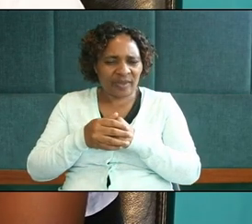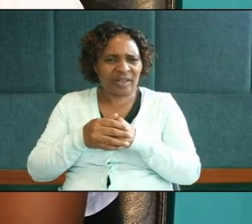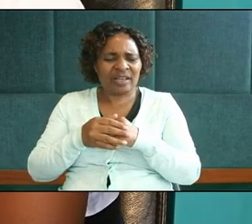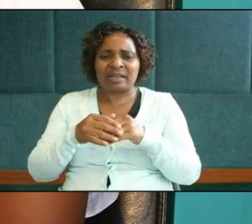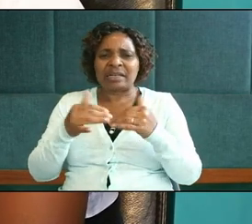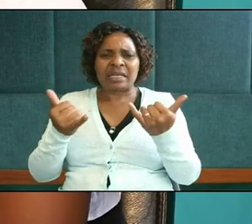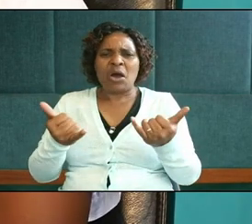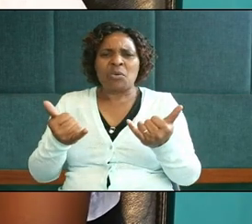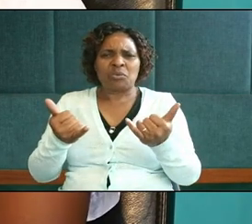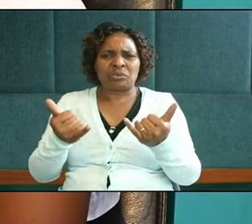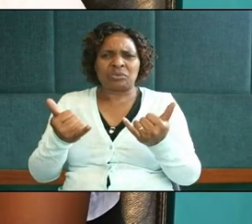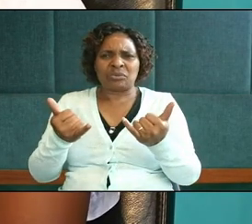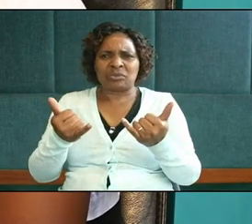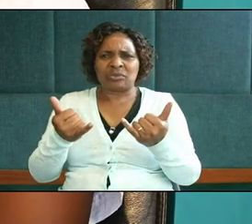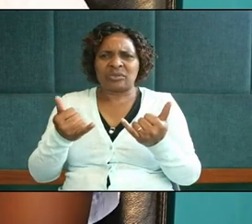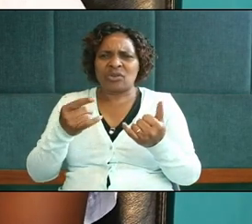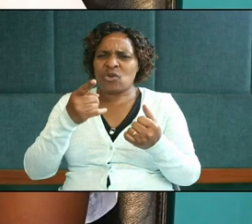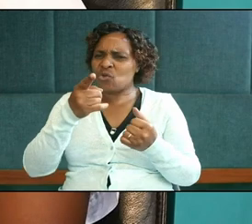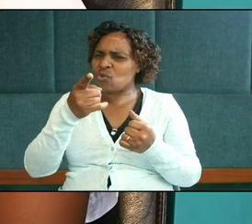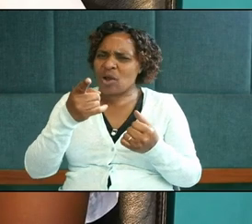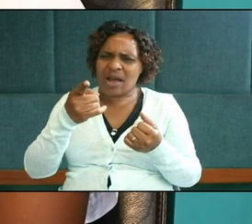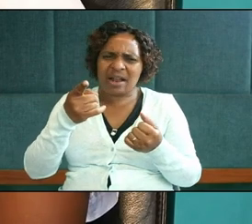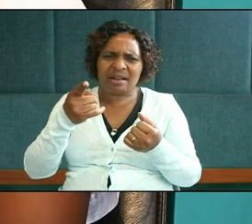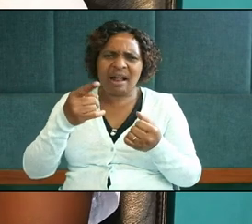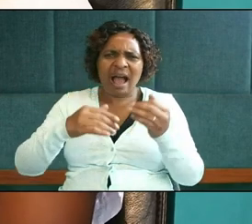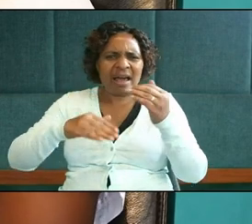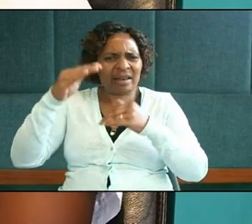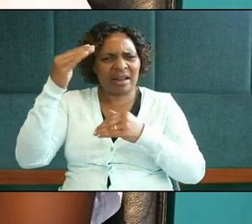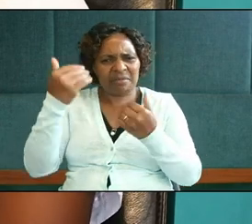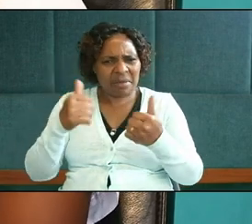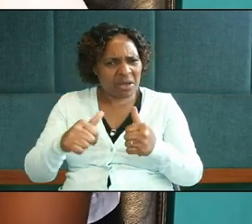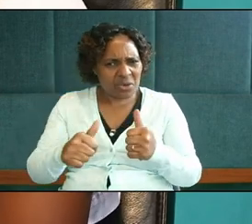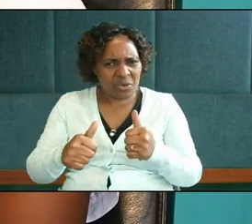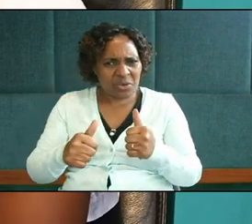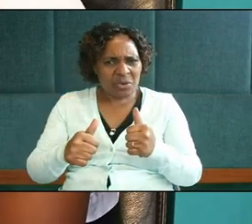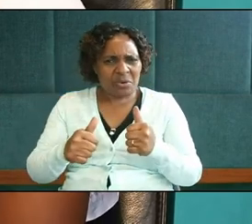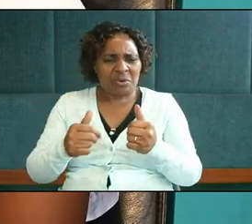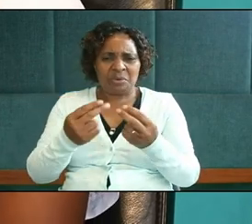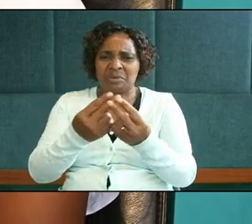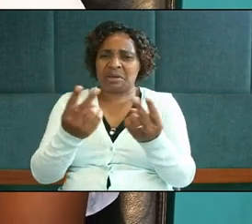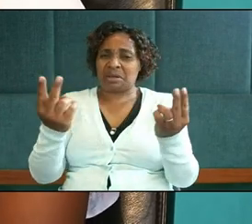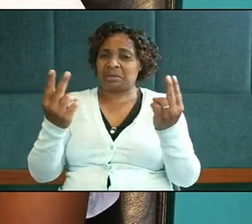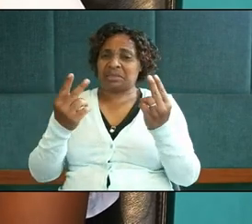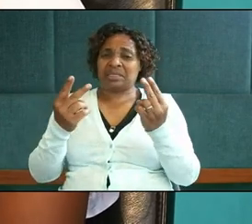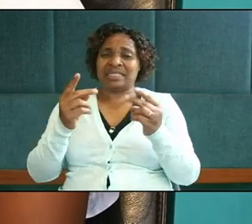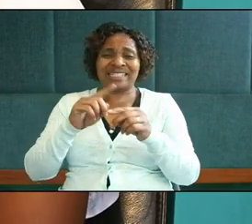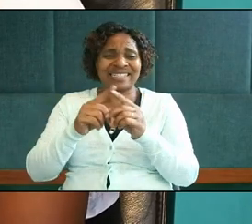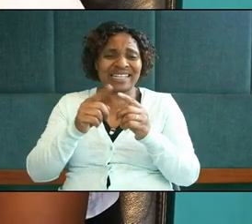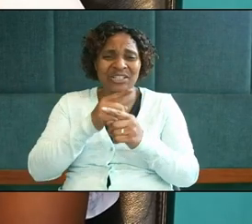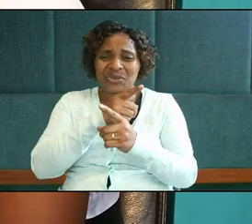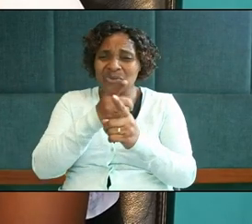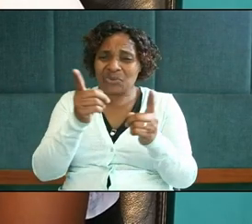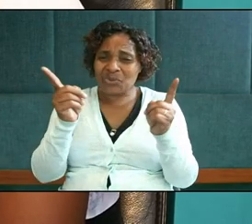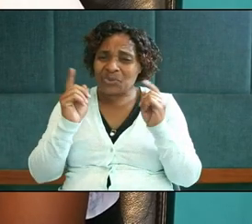now you get, like right now, you're now an adult. I think everyone on this panel is an adult. And